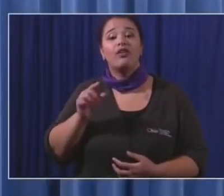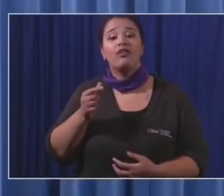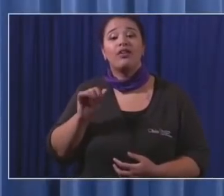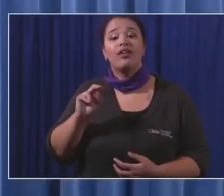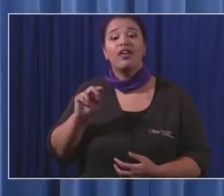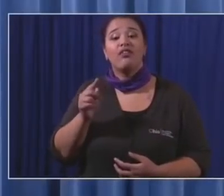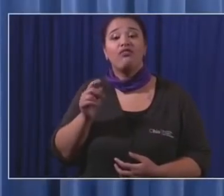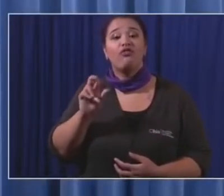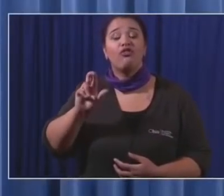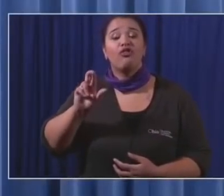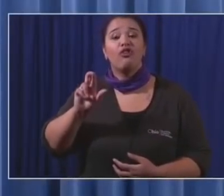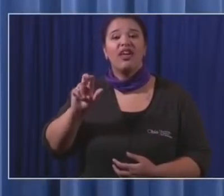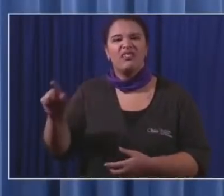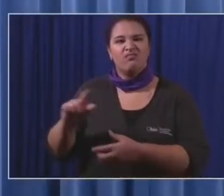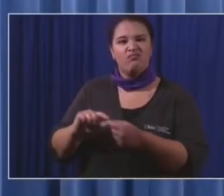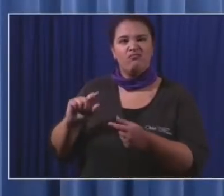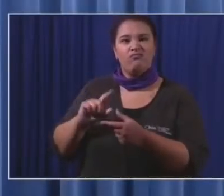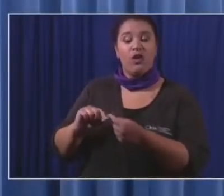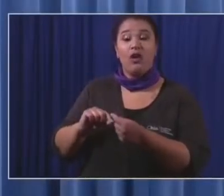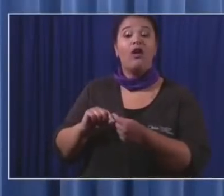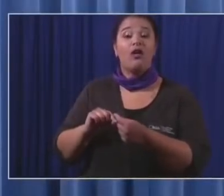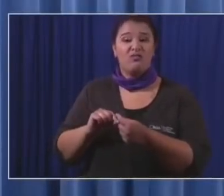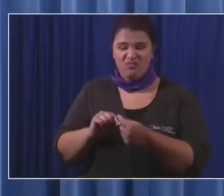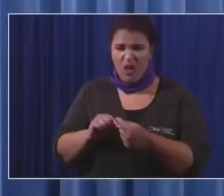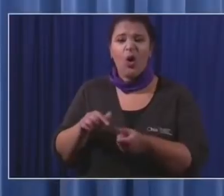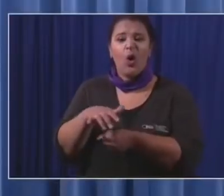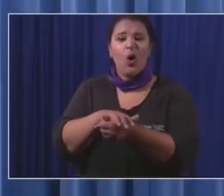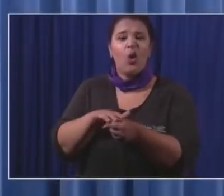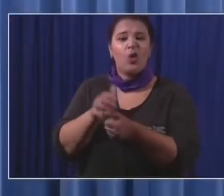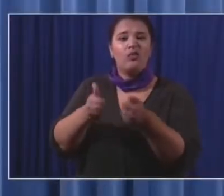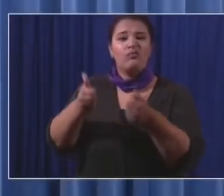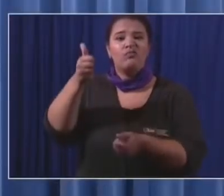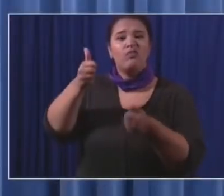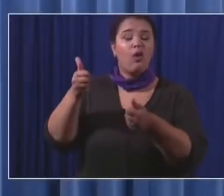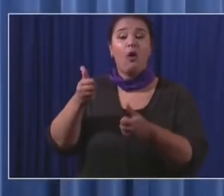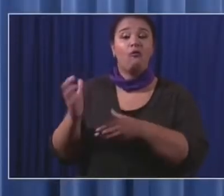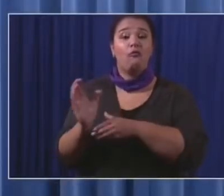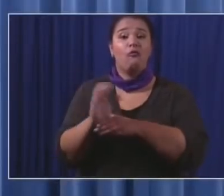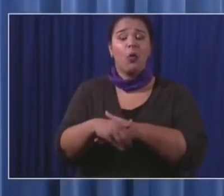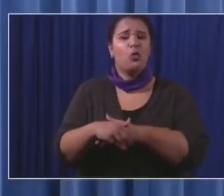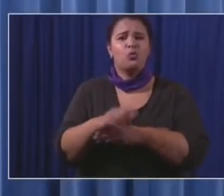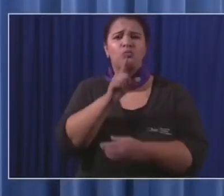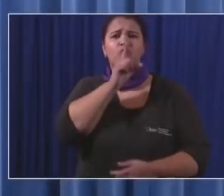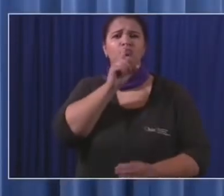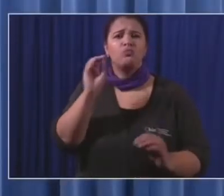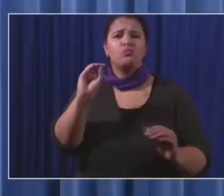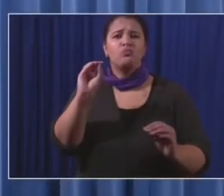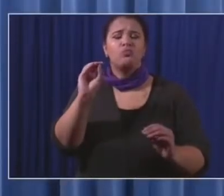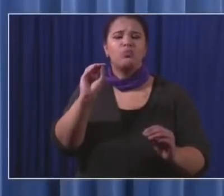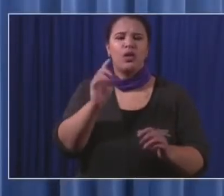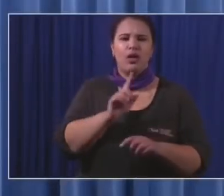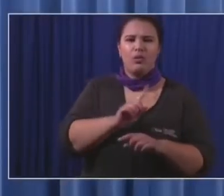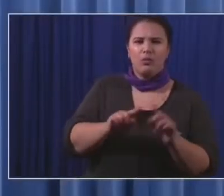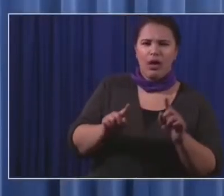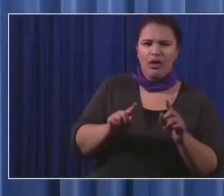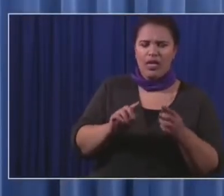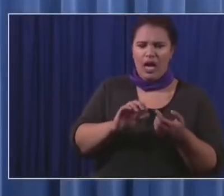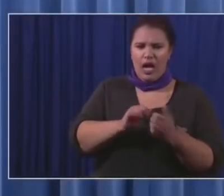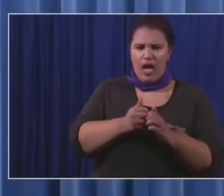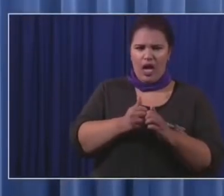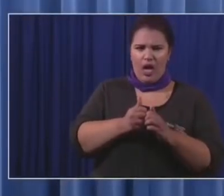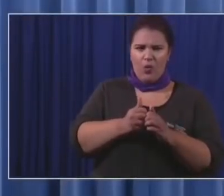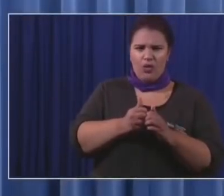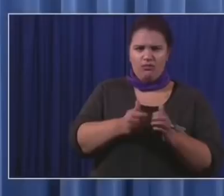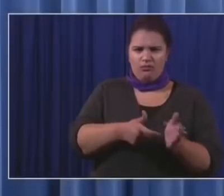and Mayor Ginther said that he will not be enforcing it and local authorities will not be enforcing it, but there is a